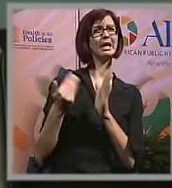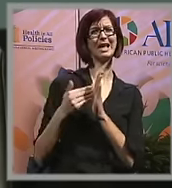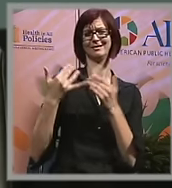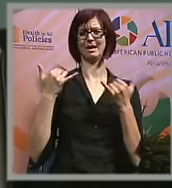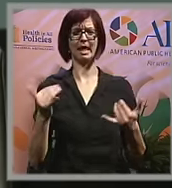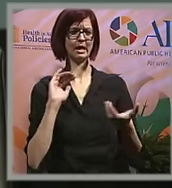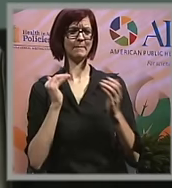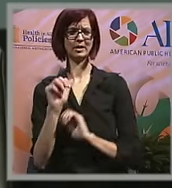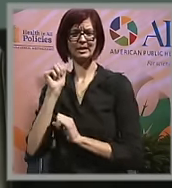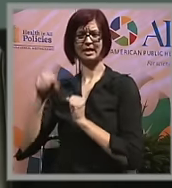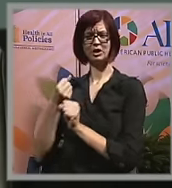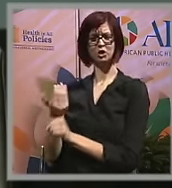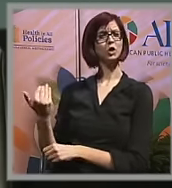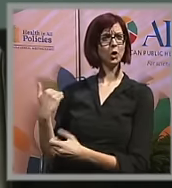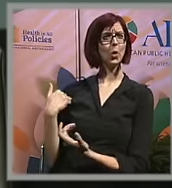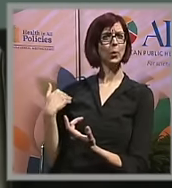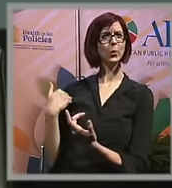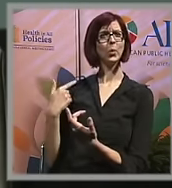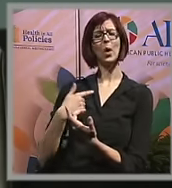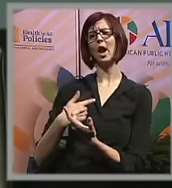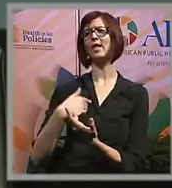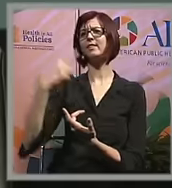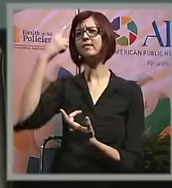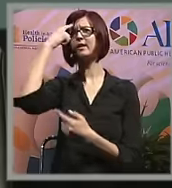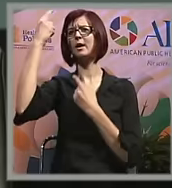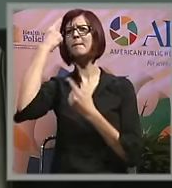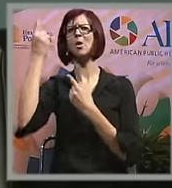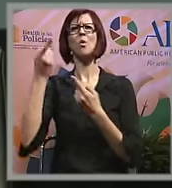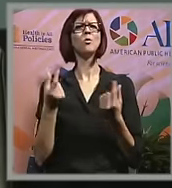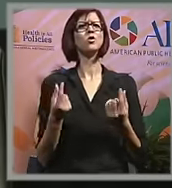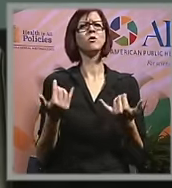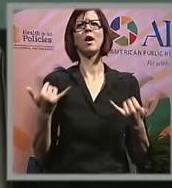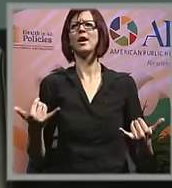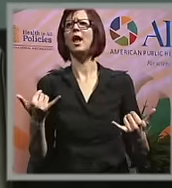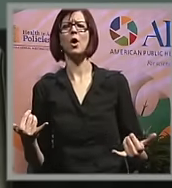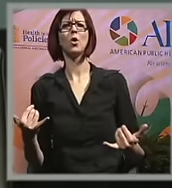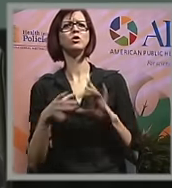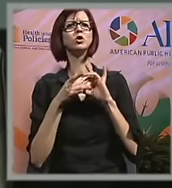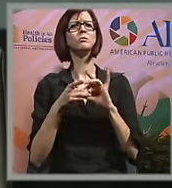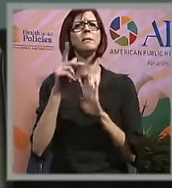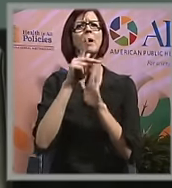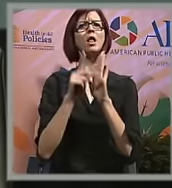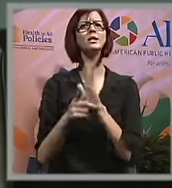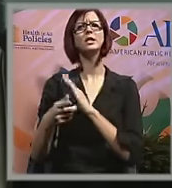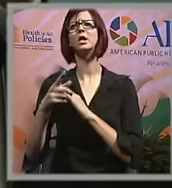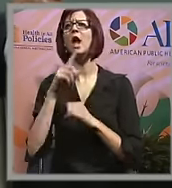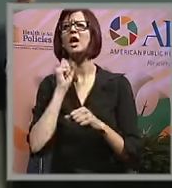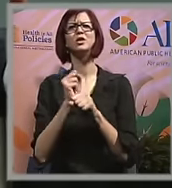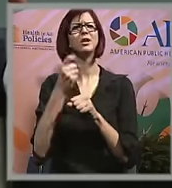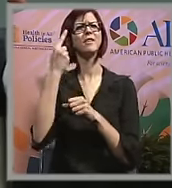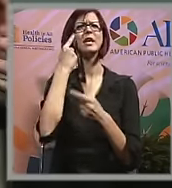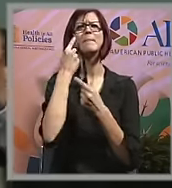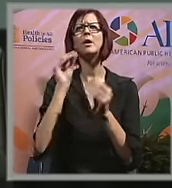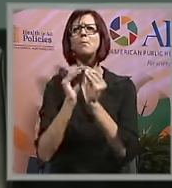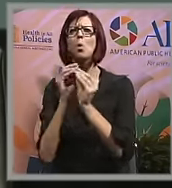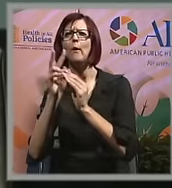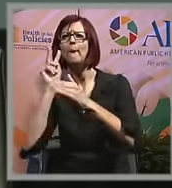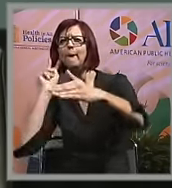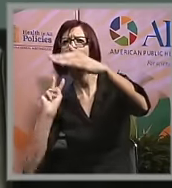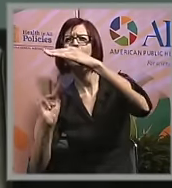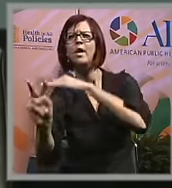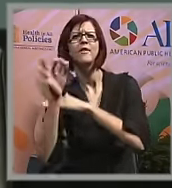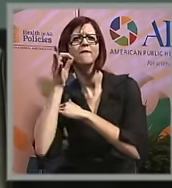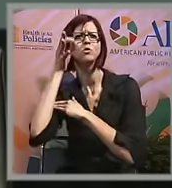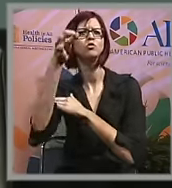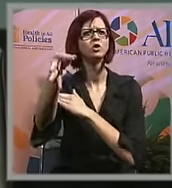ago, that when I think about what we're doing, what we're up to in terms of policy, I just think about it much further out. And